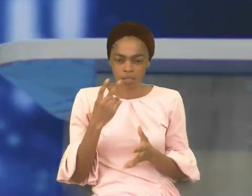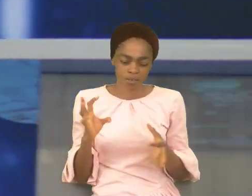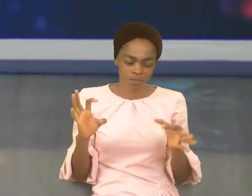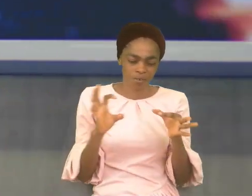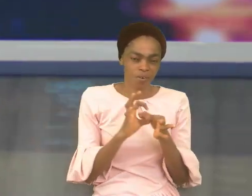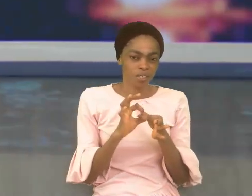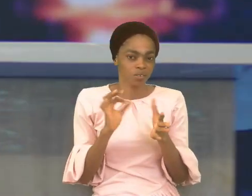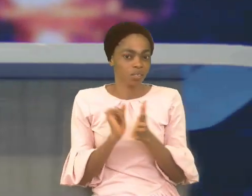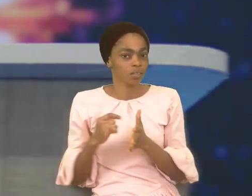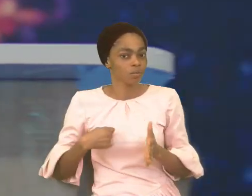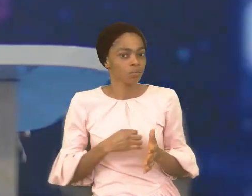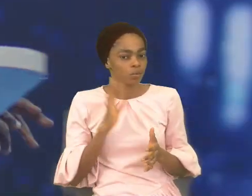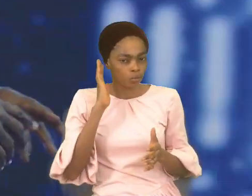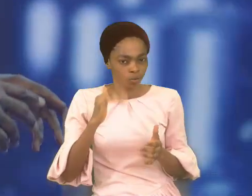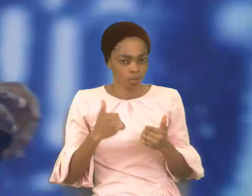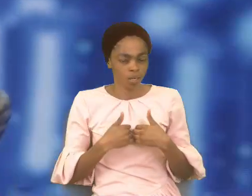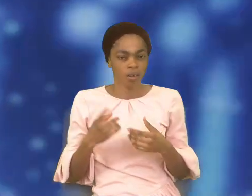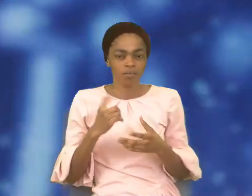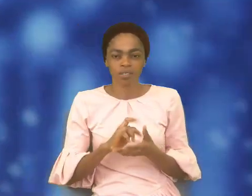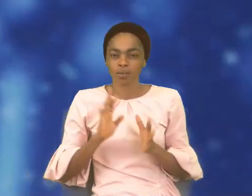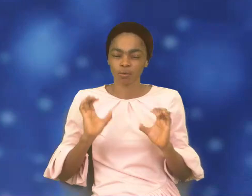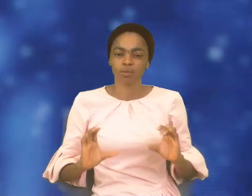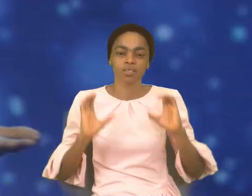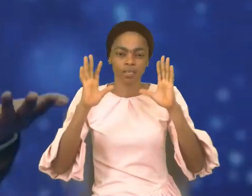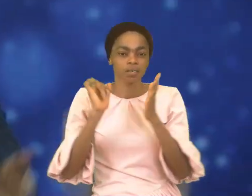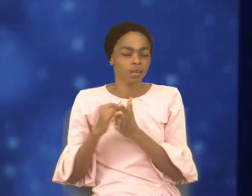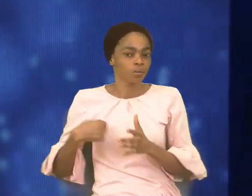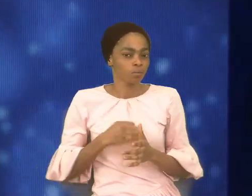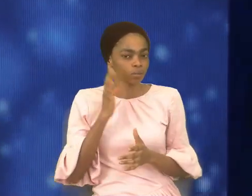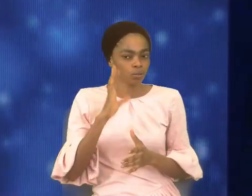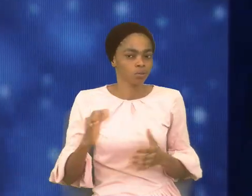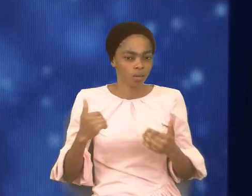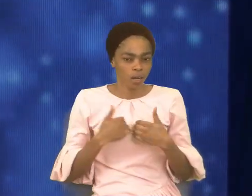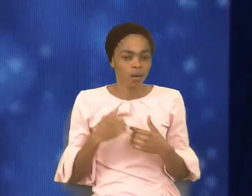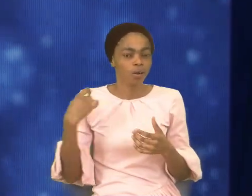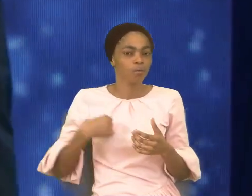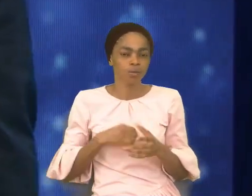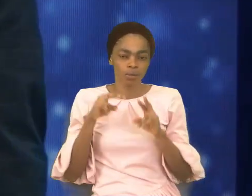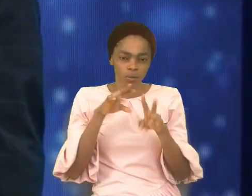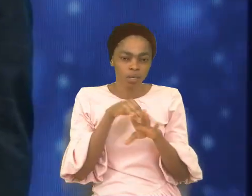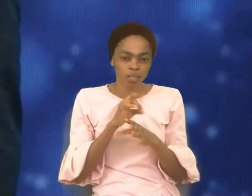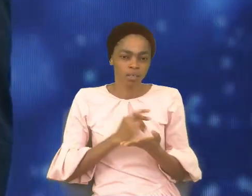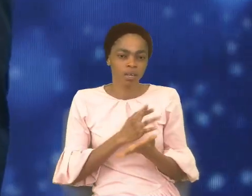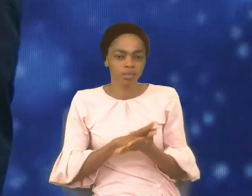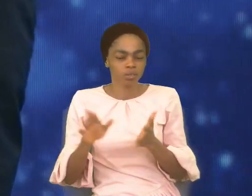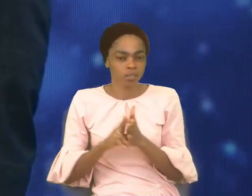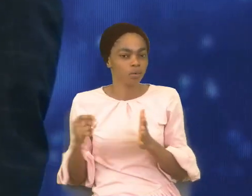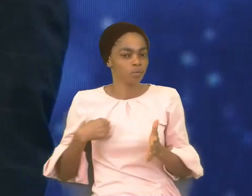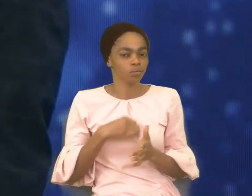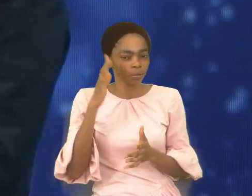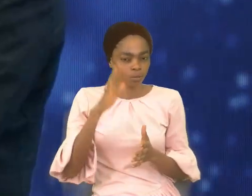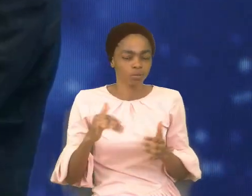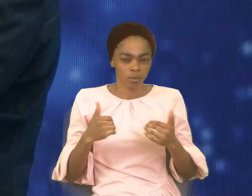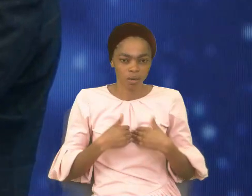looked at the righteousness we ought to have. We looked at the revelation we ought to have. And we looked at the very fact